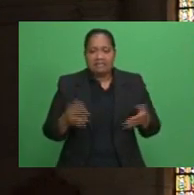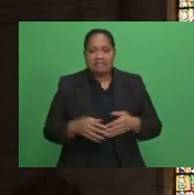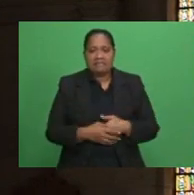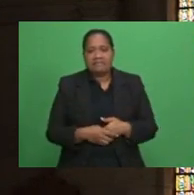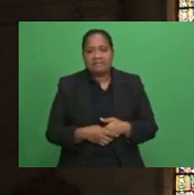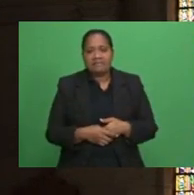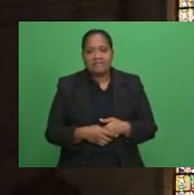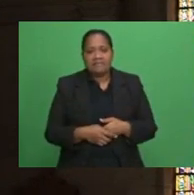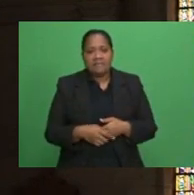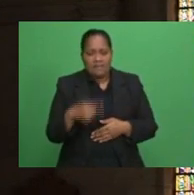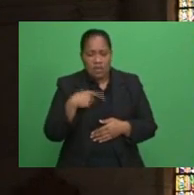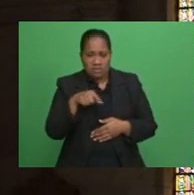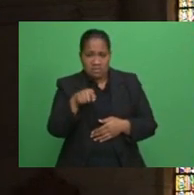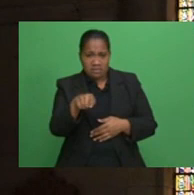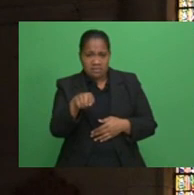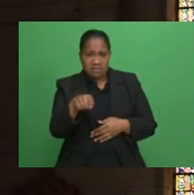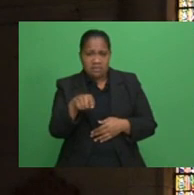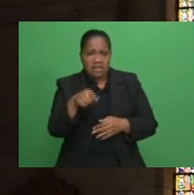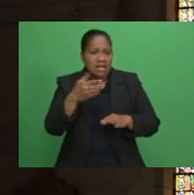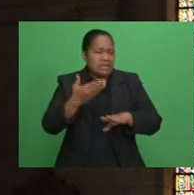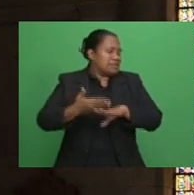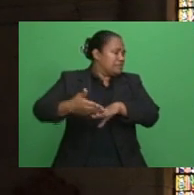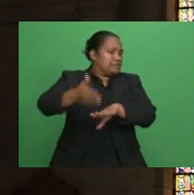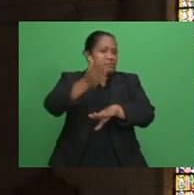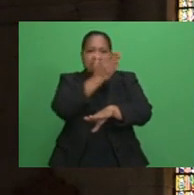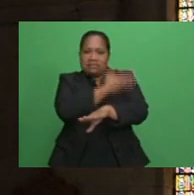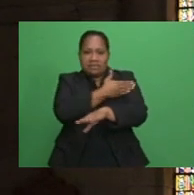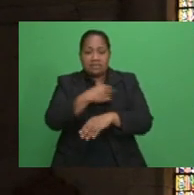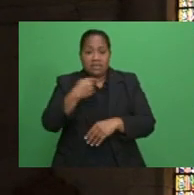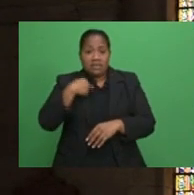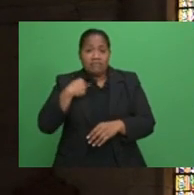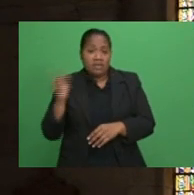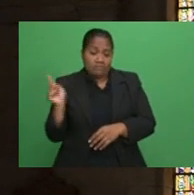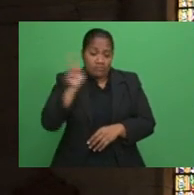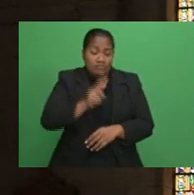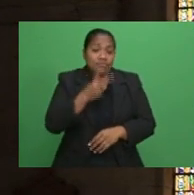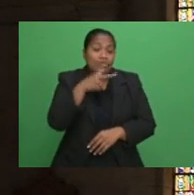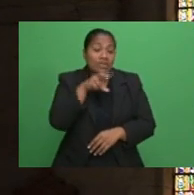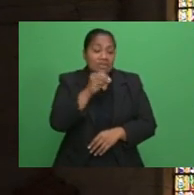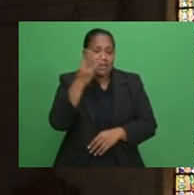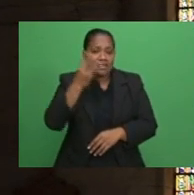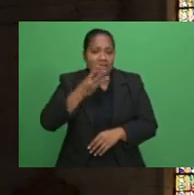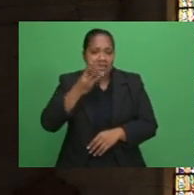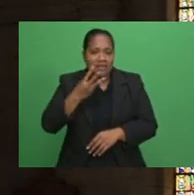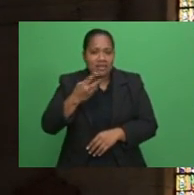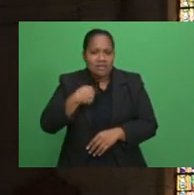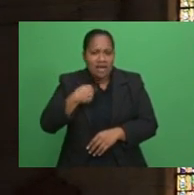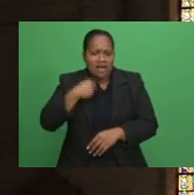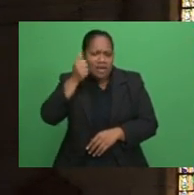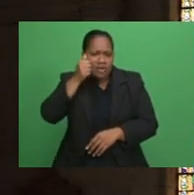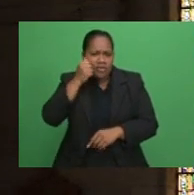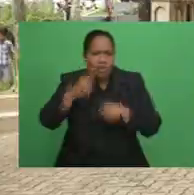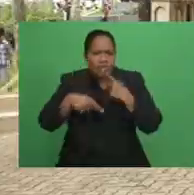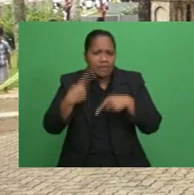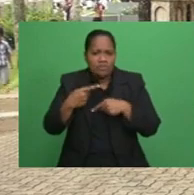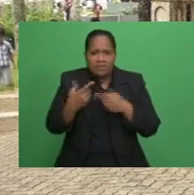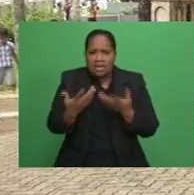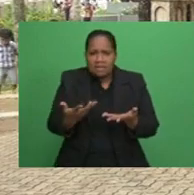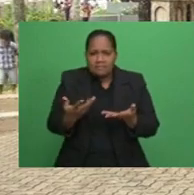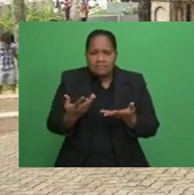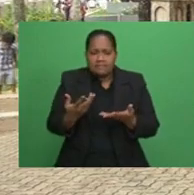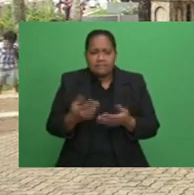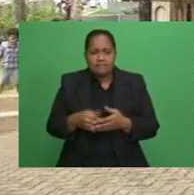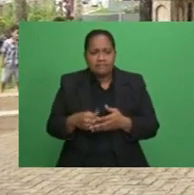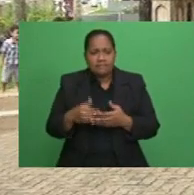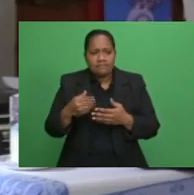that case was even a long time before I came into office. I came into office in 2013, so I'm only familiar with